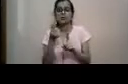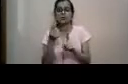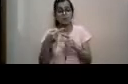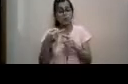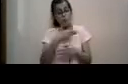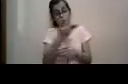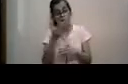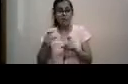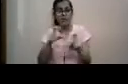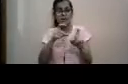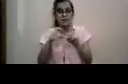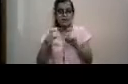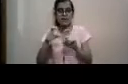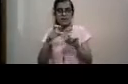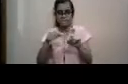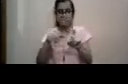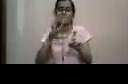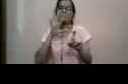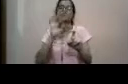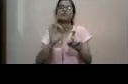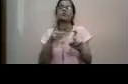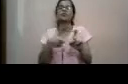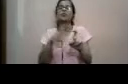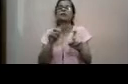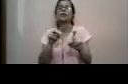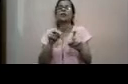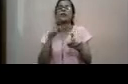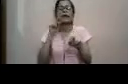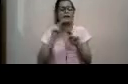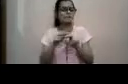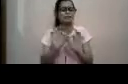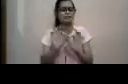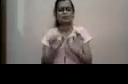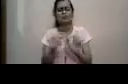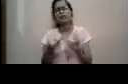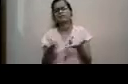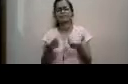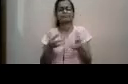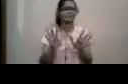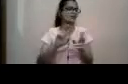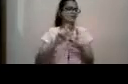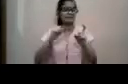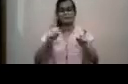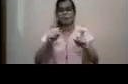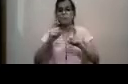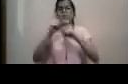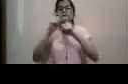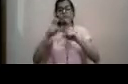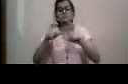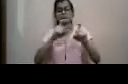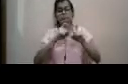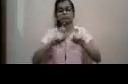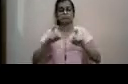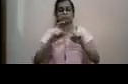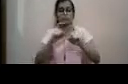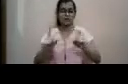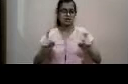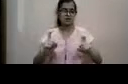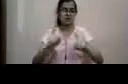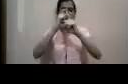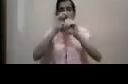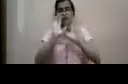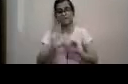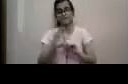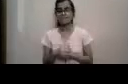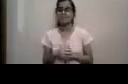not yet caring. There are many complicated ways in which our actions can be taken up as care